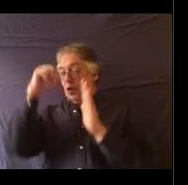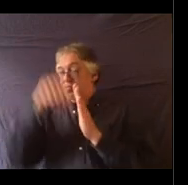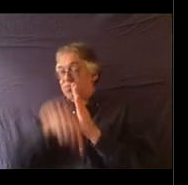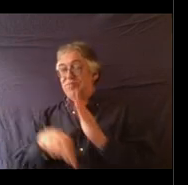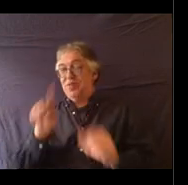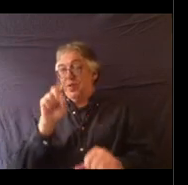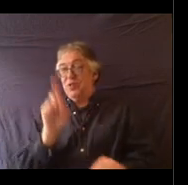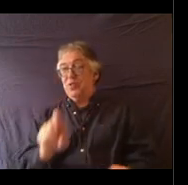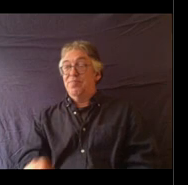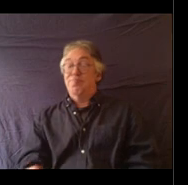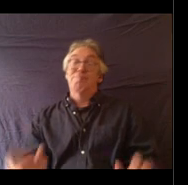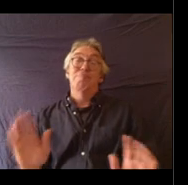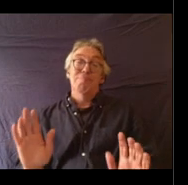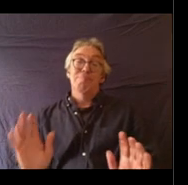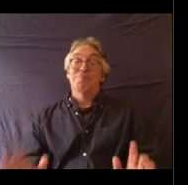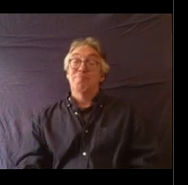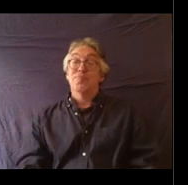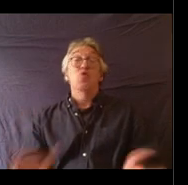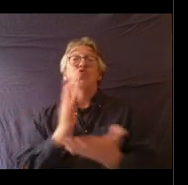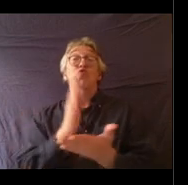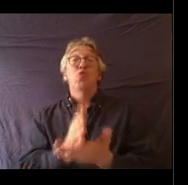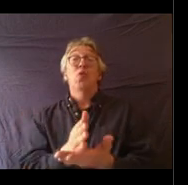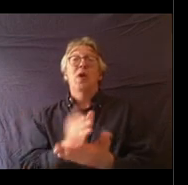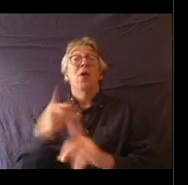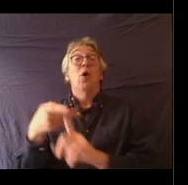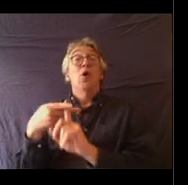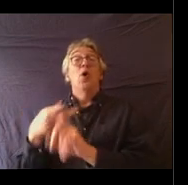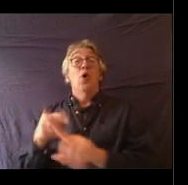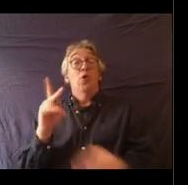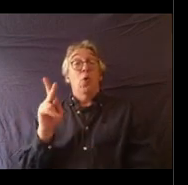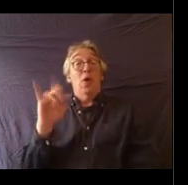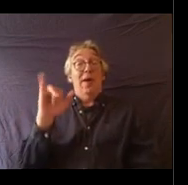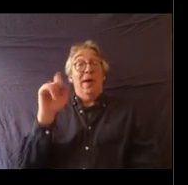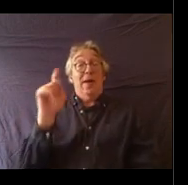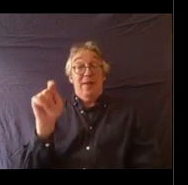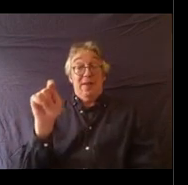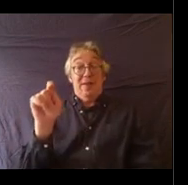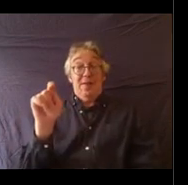is something that we highlight in the toolkit, that is not the same